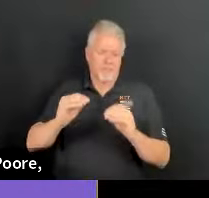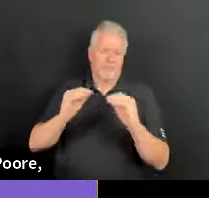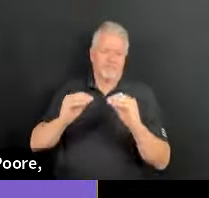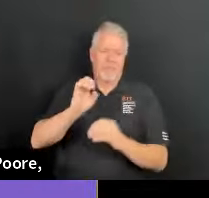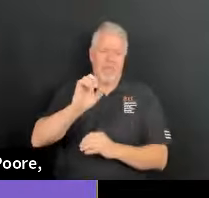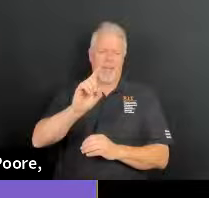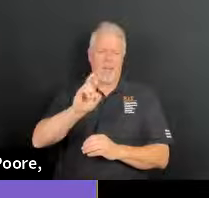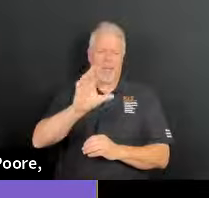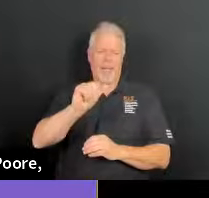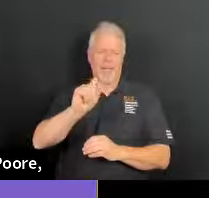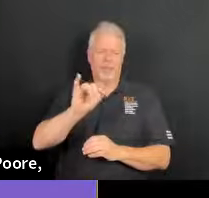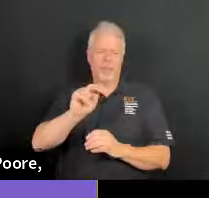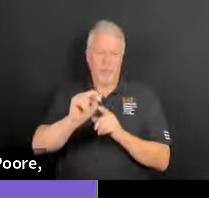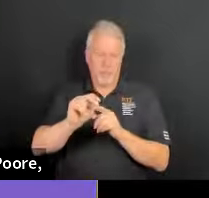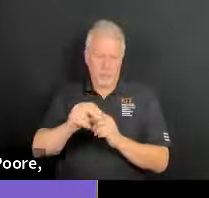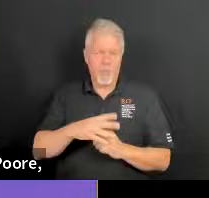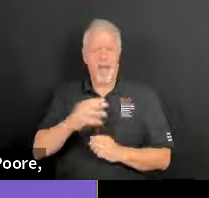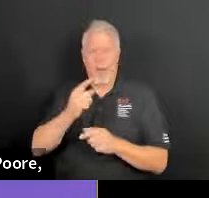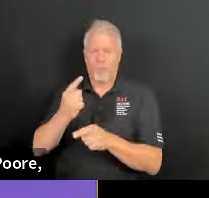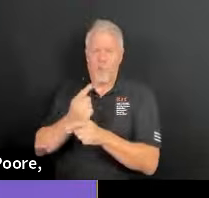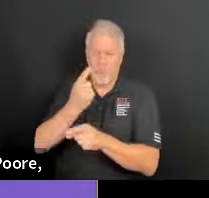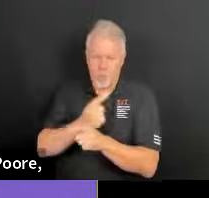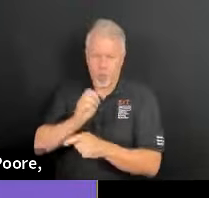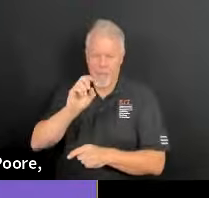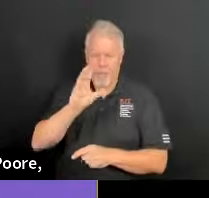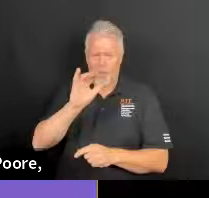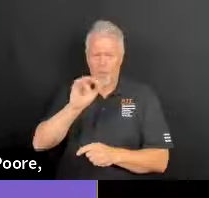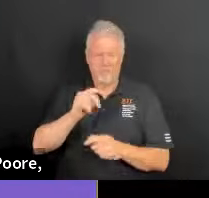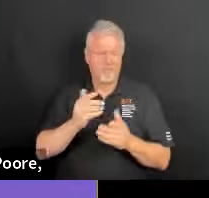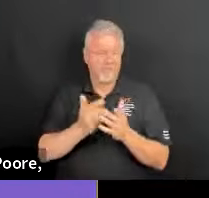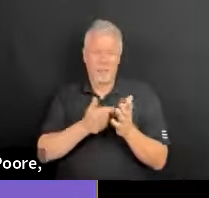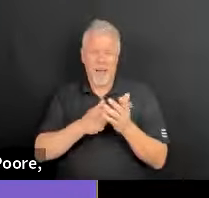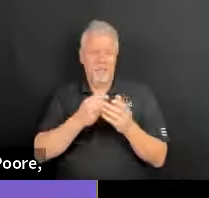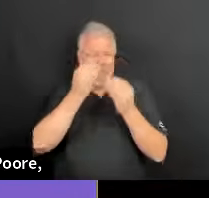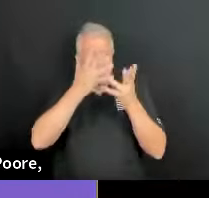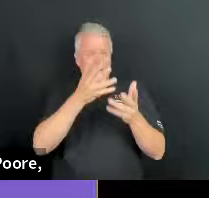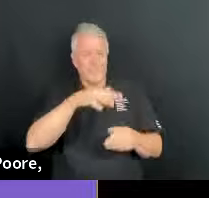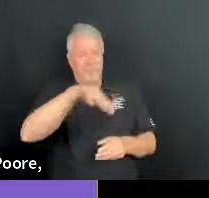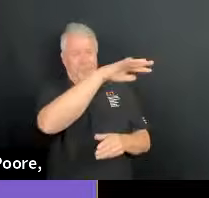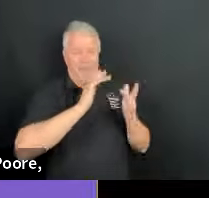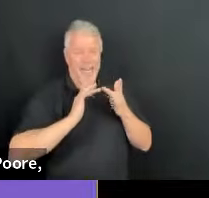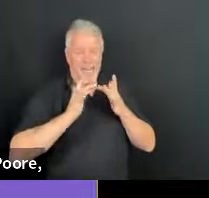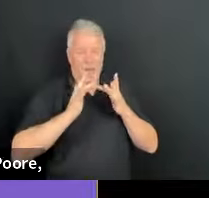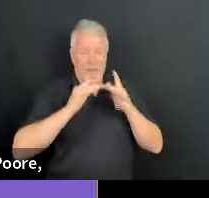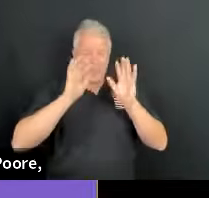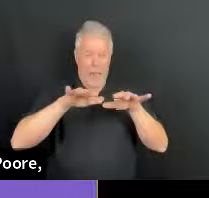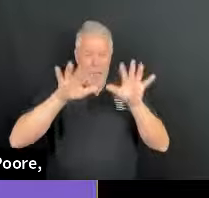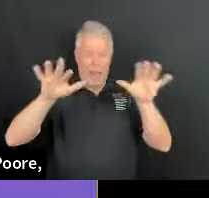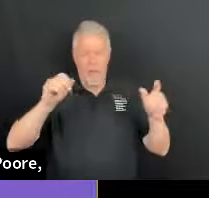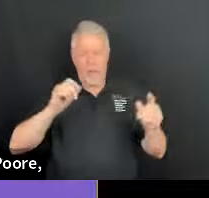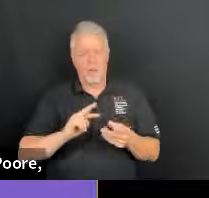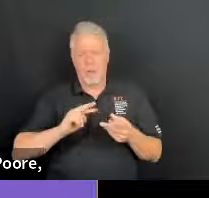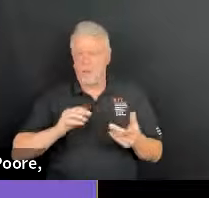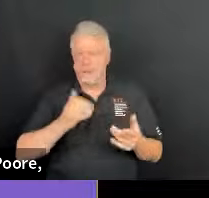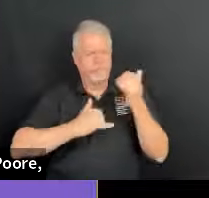And basically, what we need to do is provide education, proper education, and